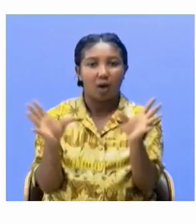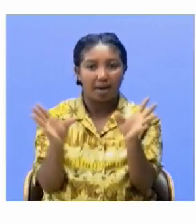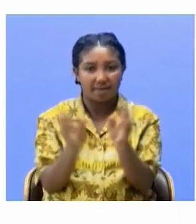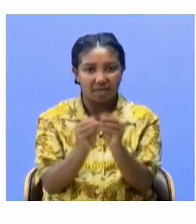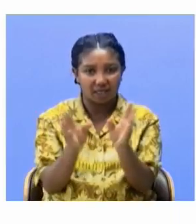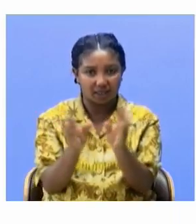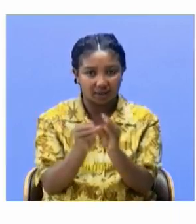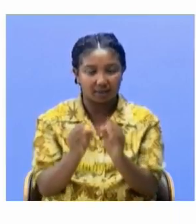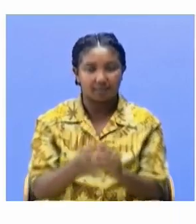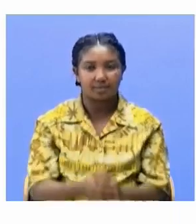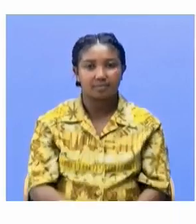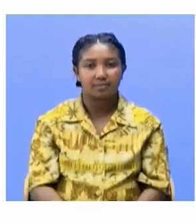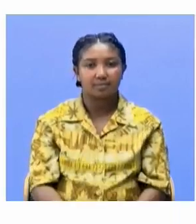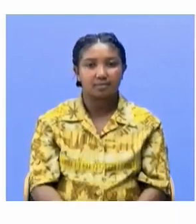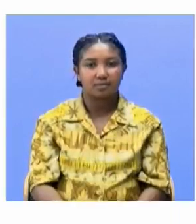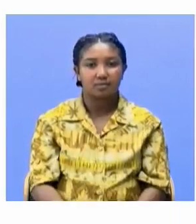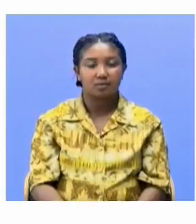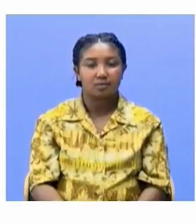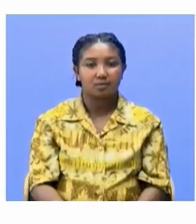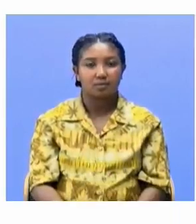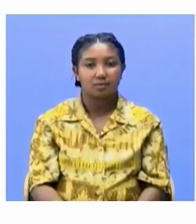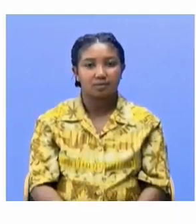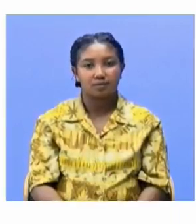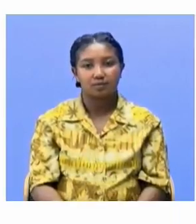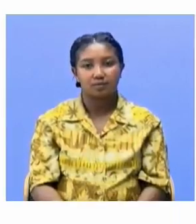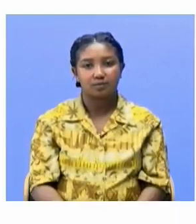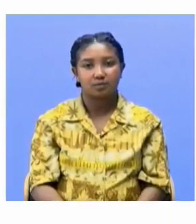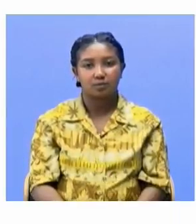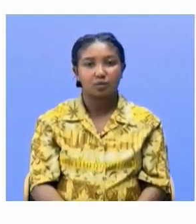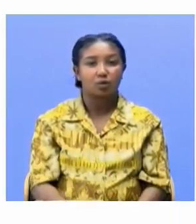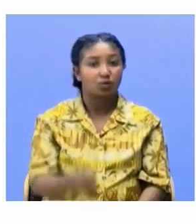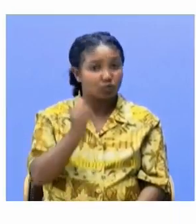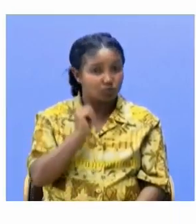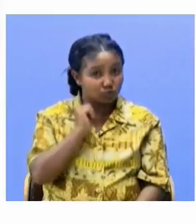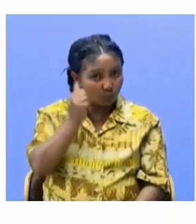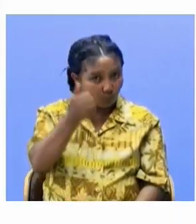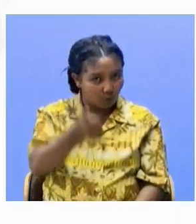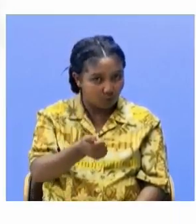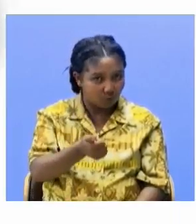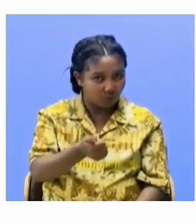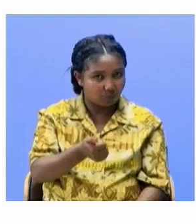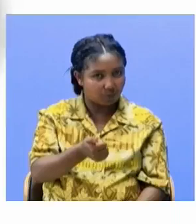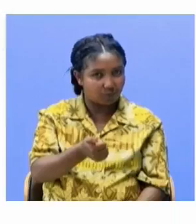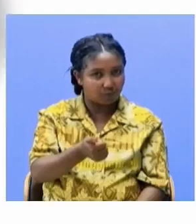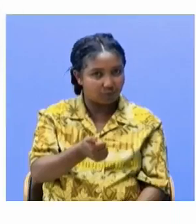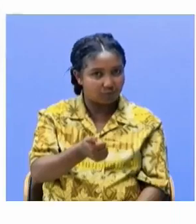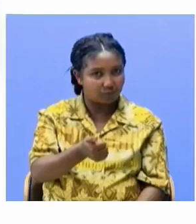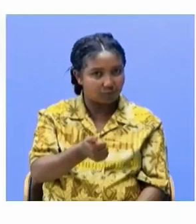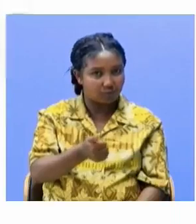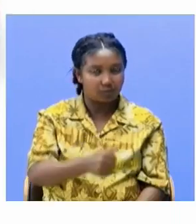We are having a meeting, yes, tomorrow